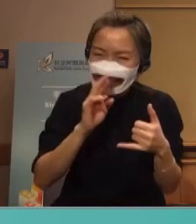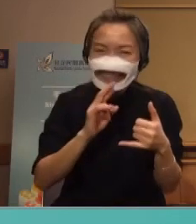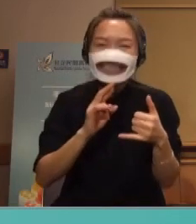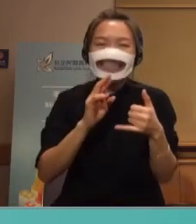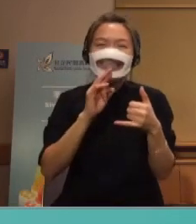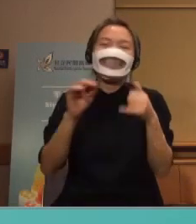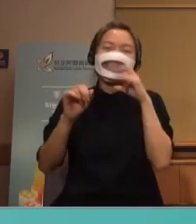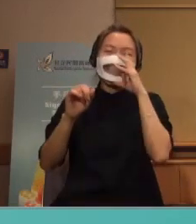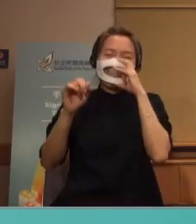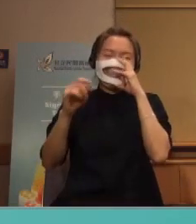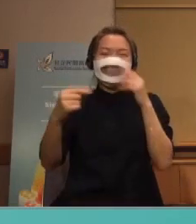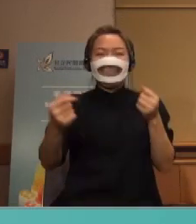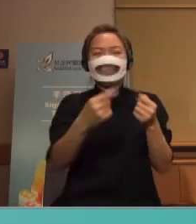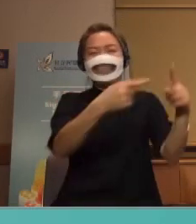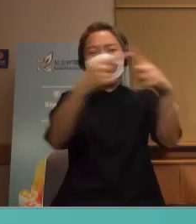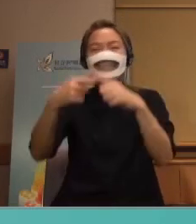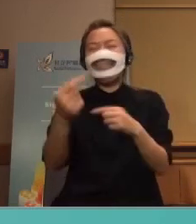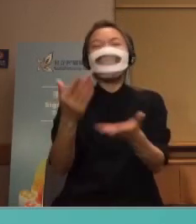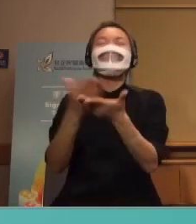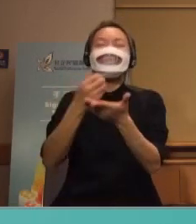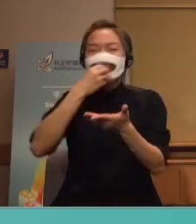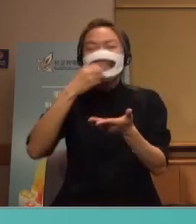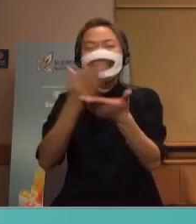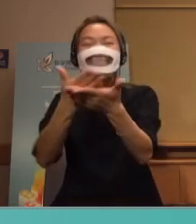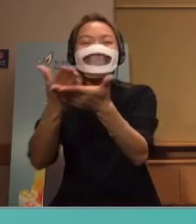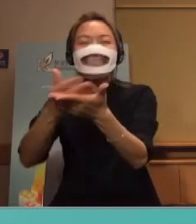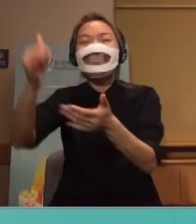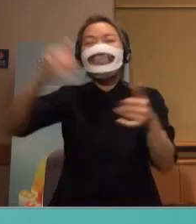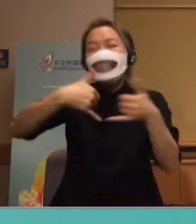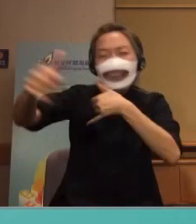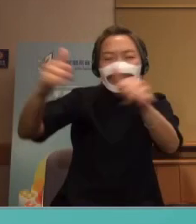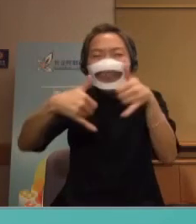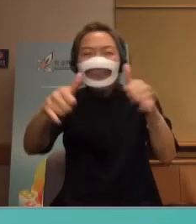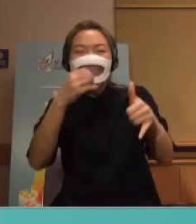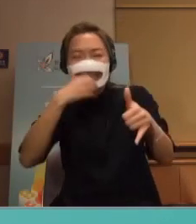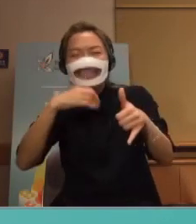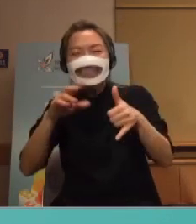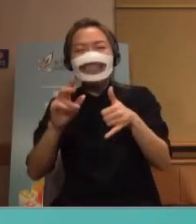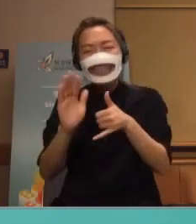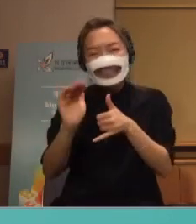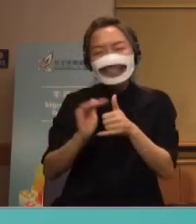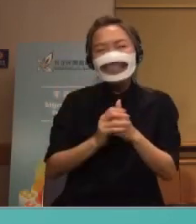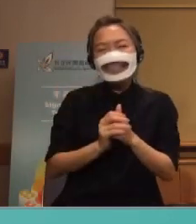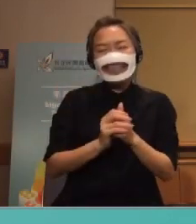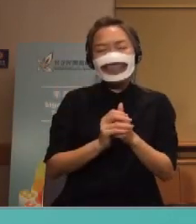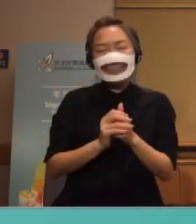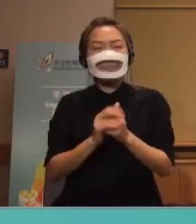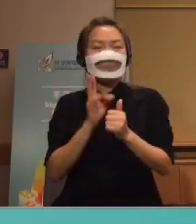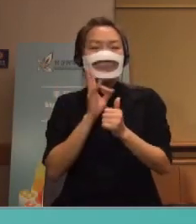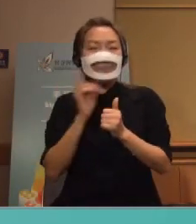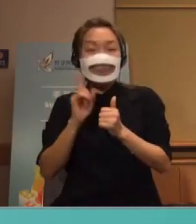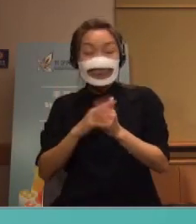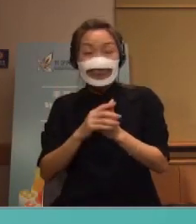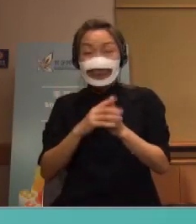But replicating that in the metaverse, I wonder what it would be like to try and use your computer blacked out in the metaverse. So that would be something to